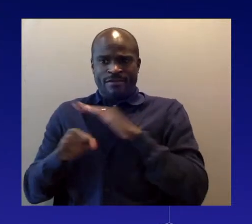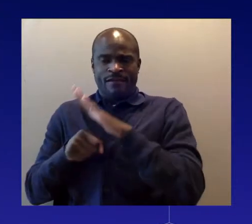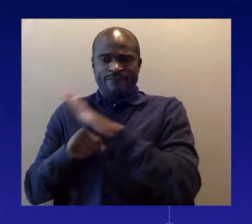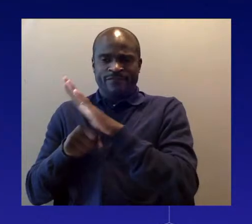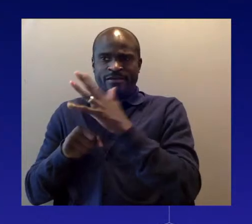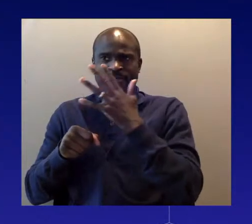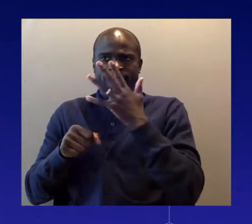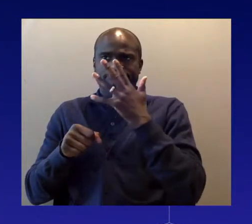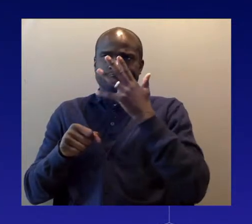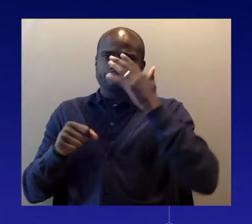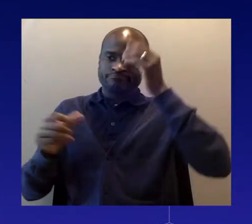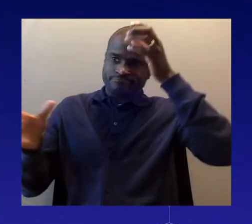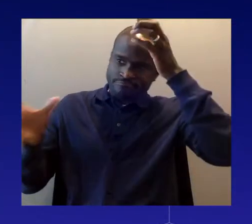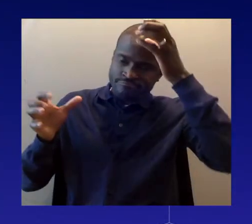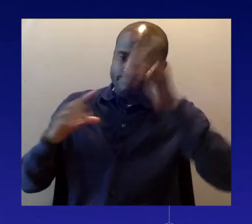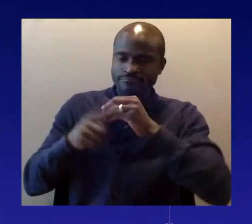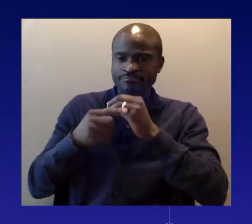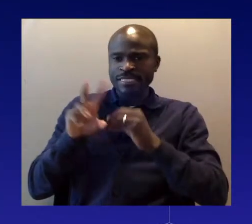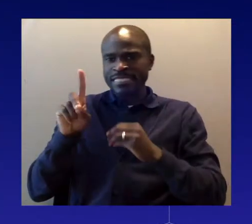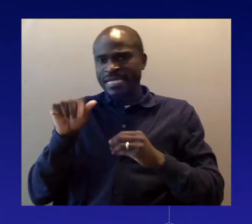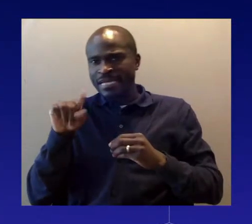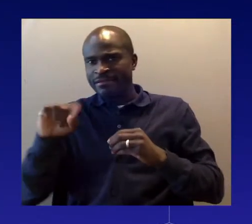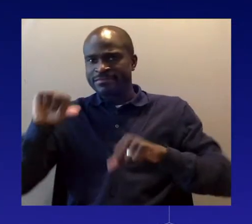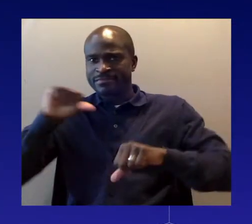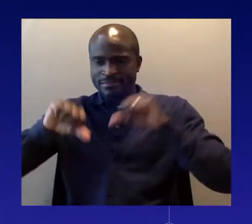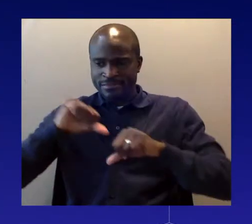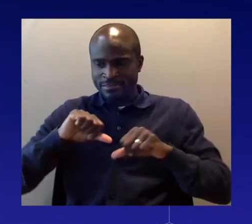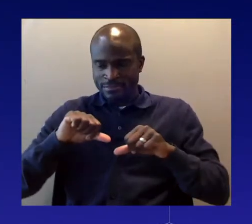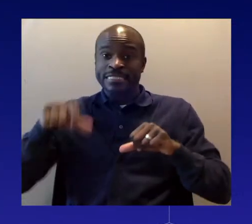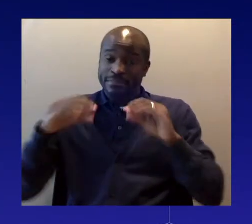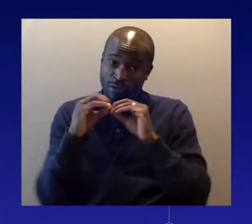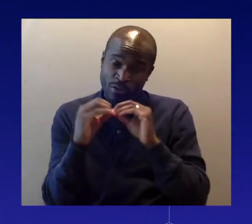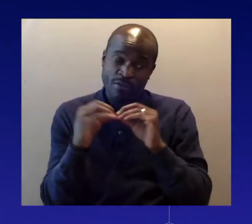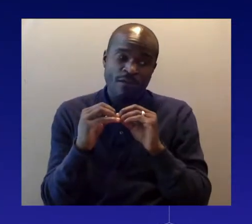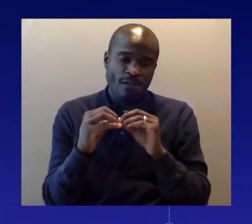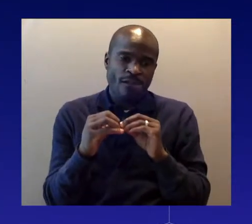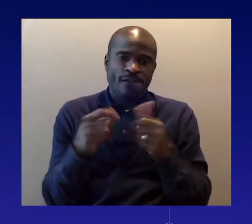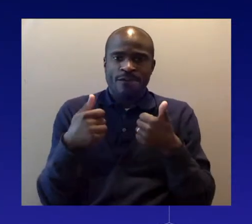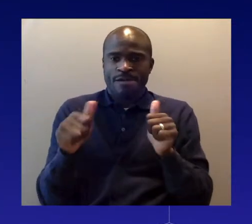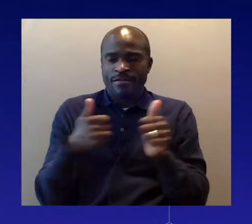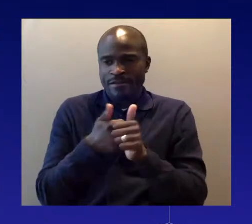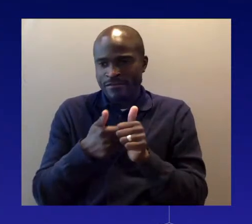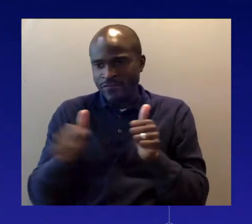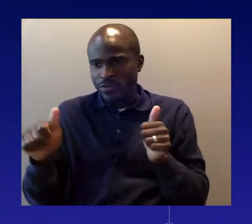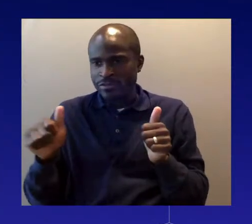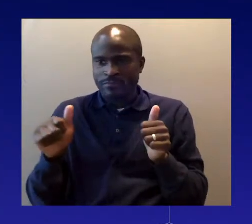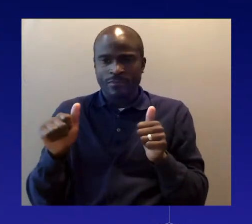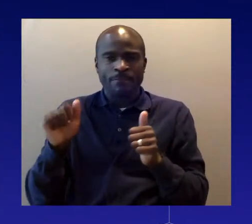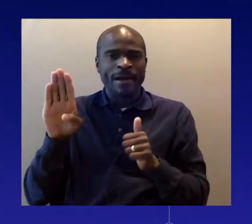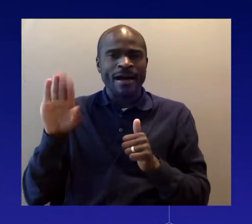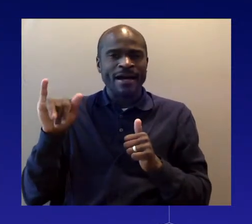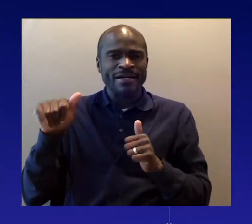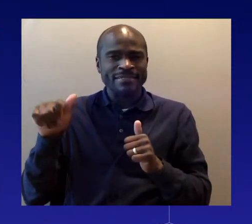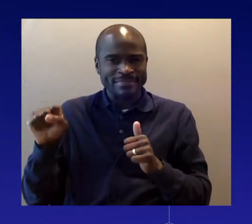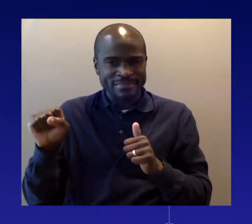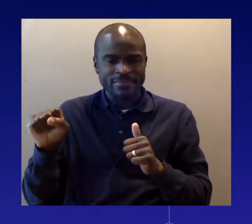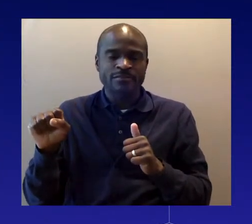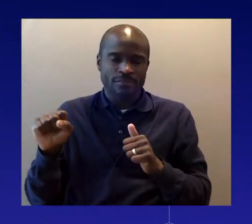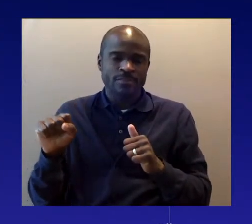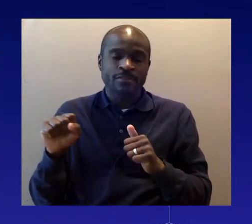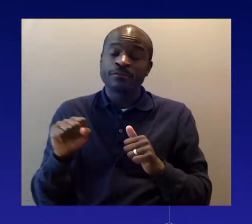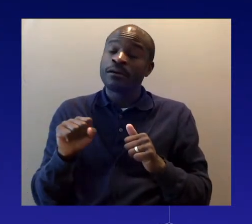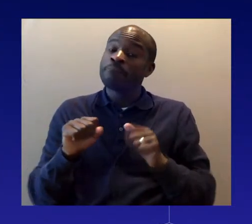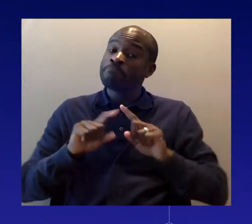need more in order to avoid some of these biases and algorithms that we're seeing. However, I can